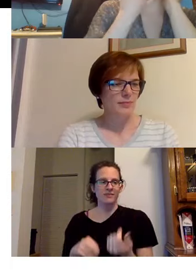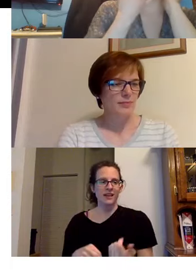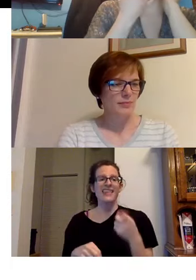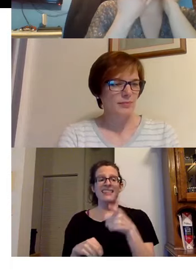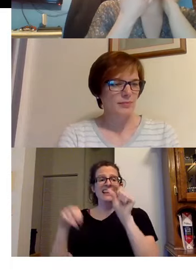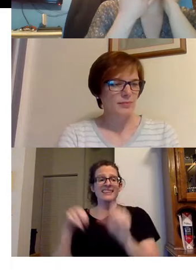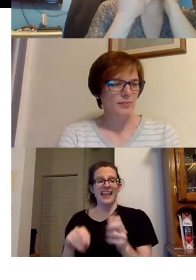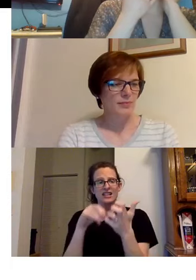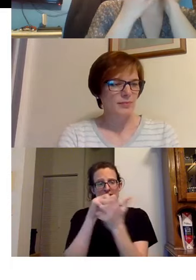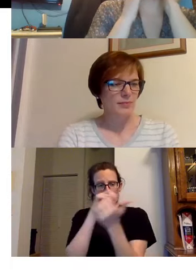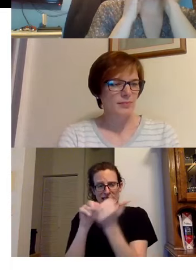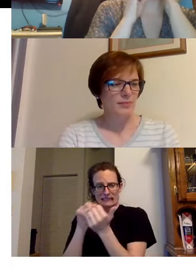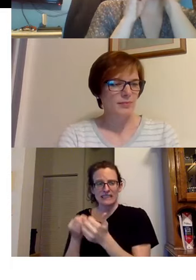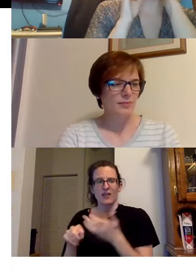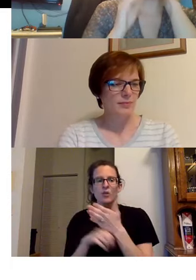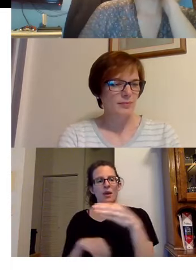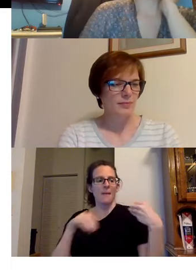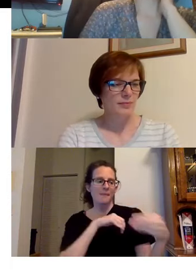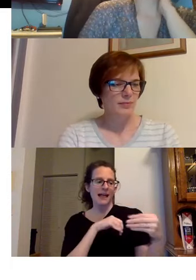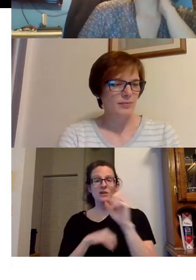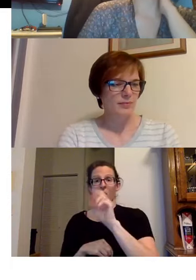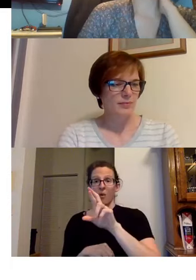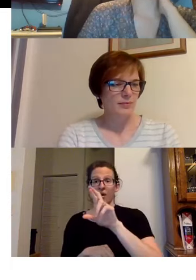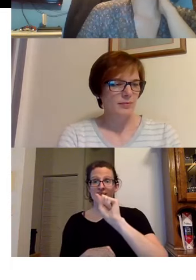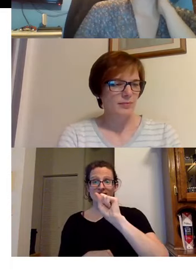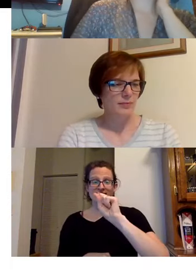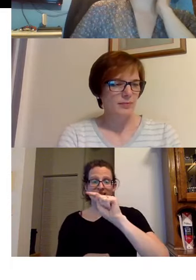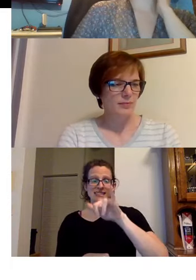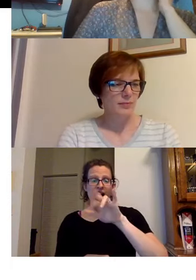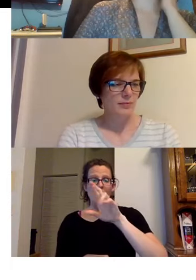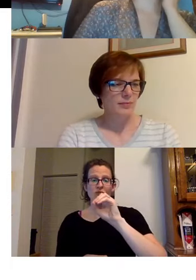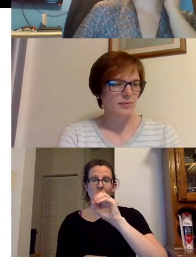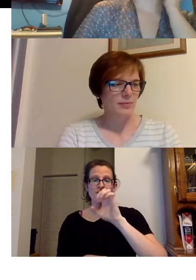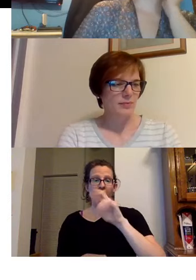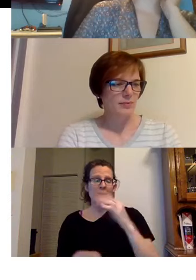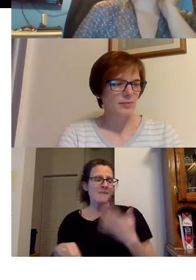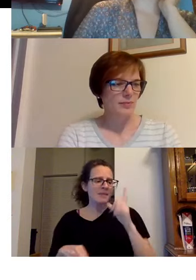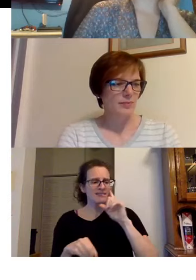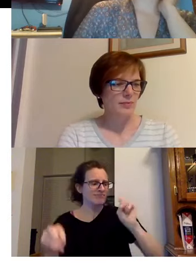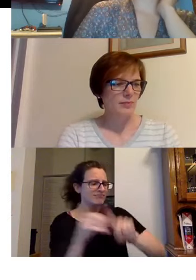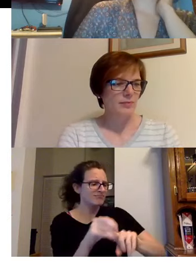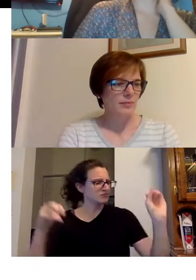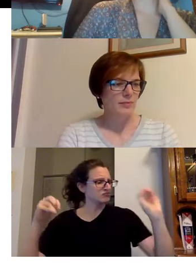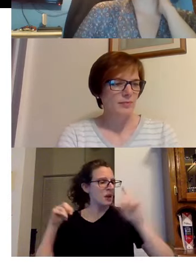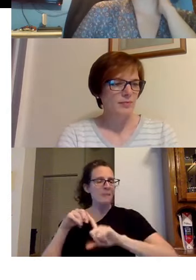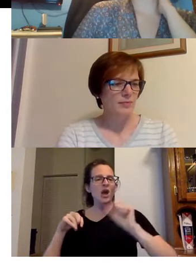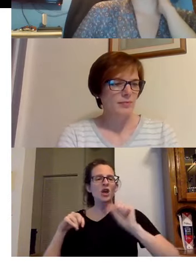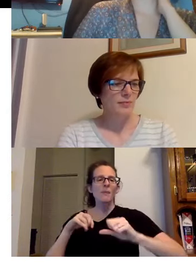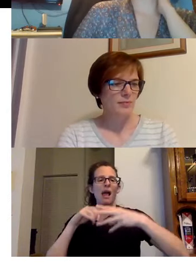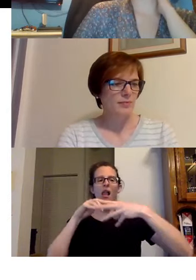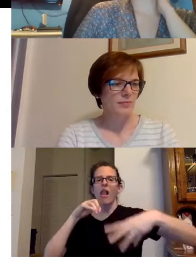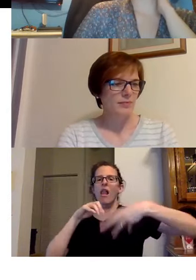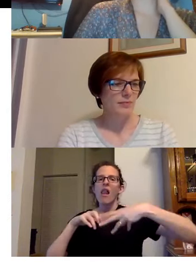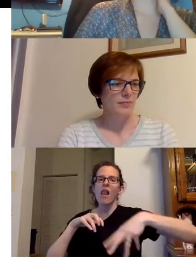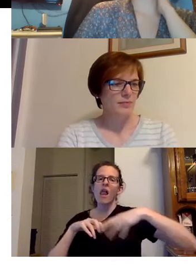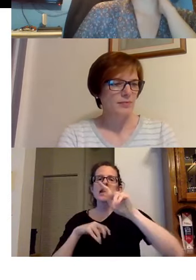plastics or styrofoam. So it may not be apparent at first, but it could be leaching toxins from the plastic